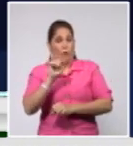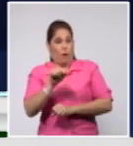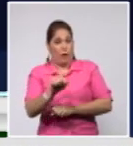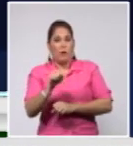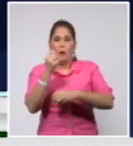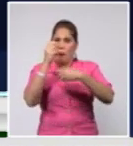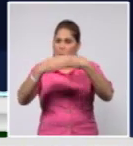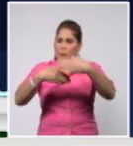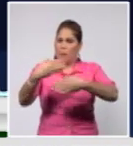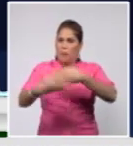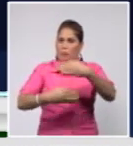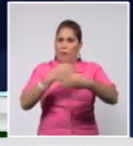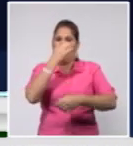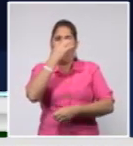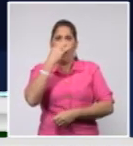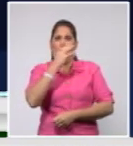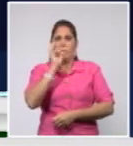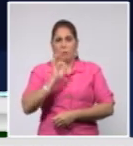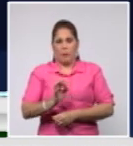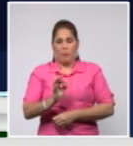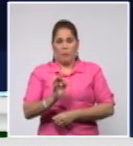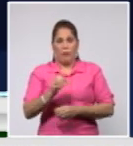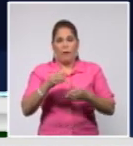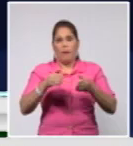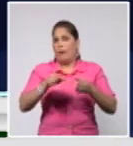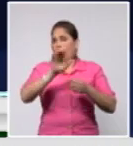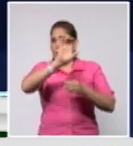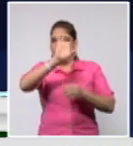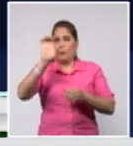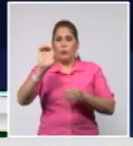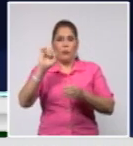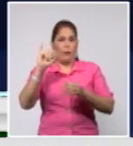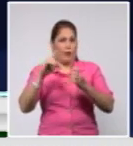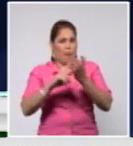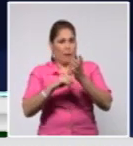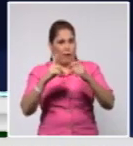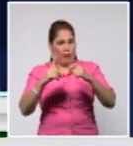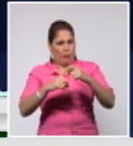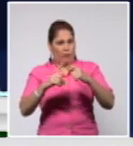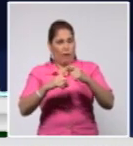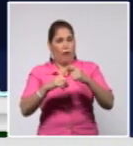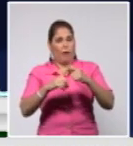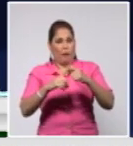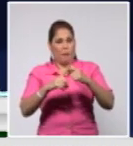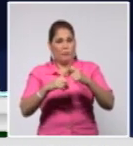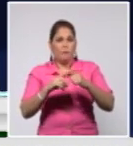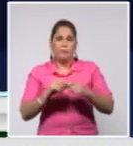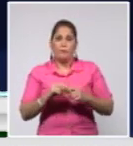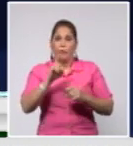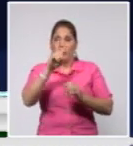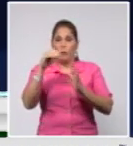2,234 of the samples were processed at the Pedro Curi Tropical Medicine Institute,